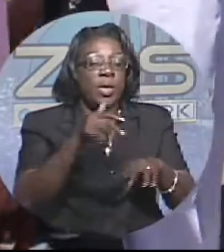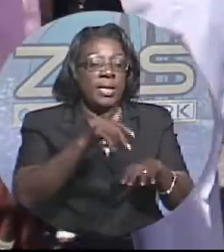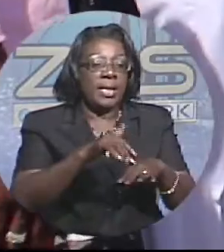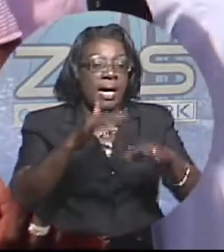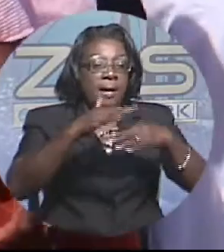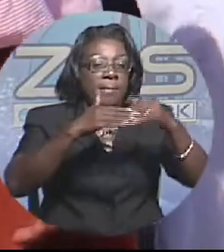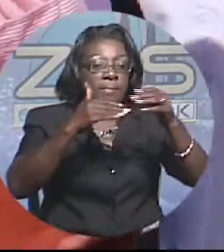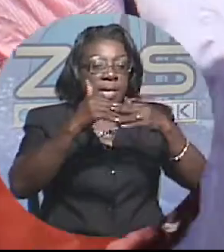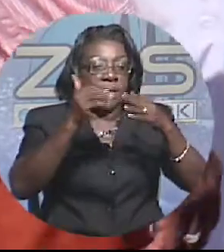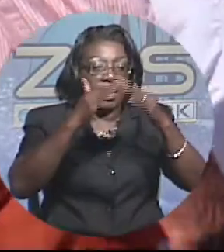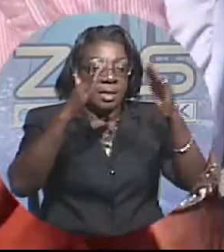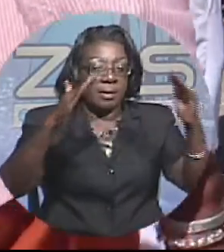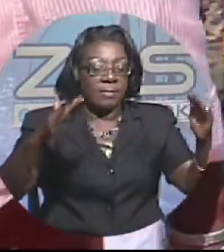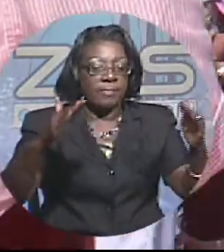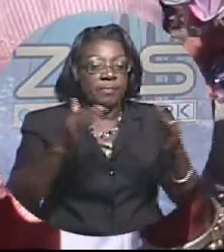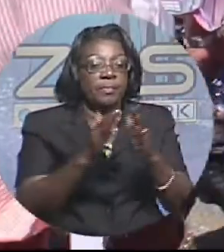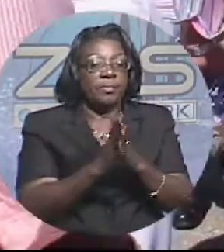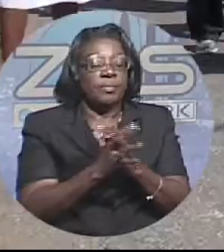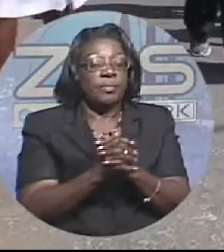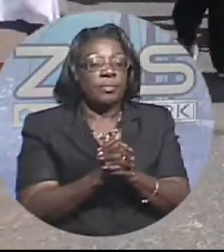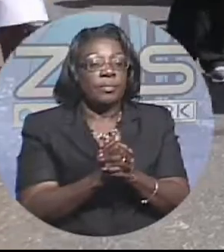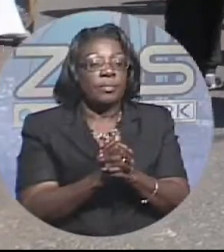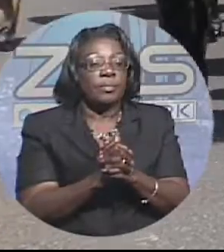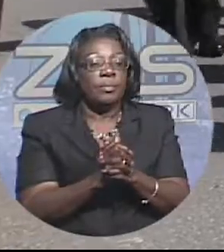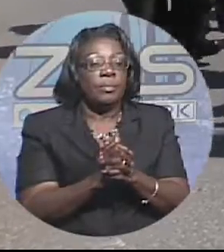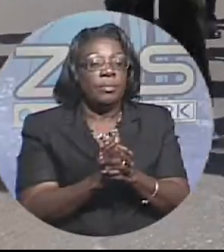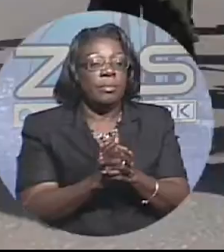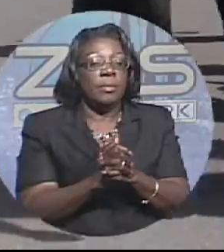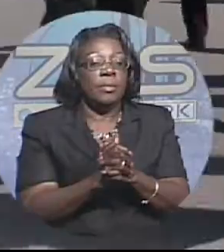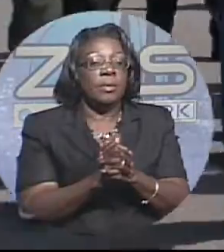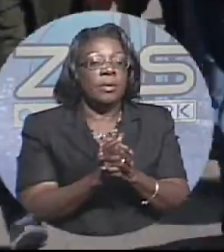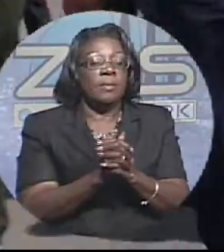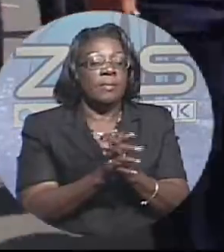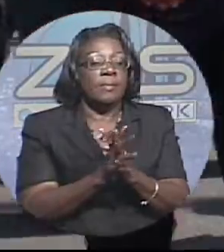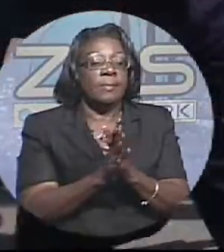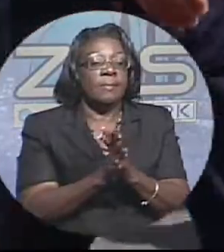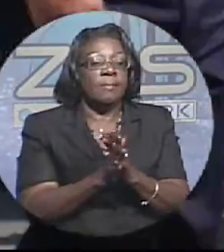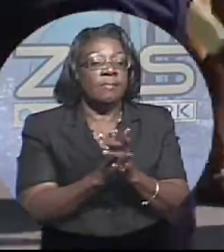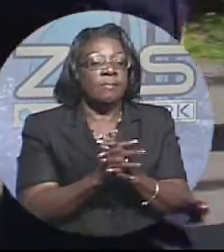tremendous burden left behind by the hurricane. Sieska Adderley, ZNS Network News.